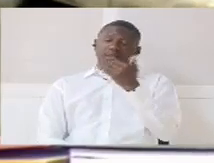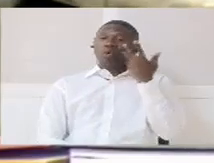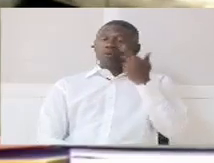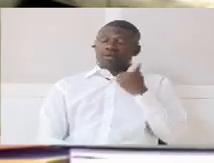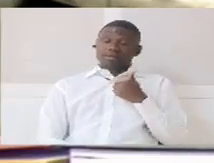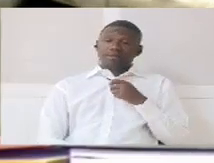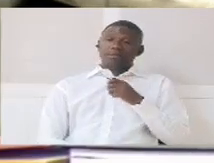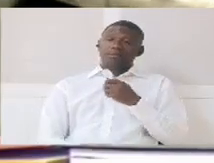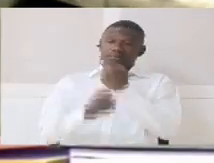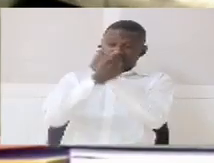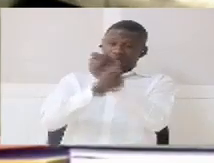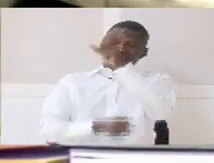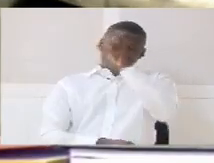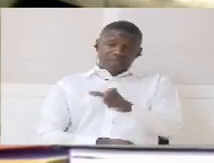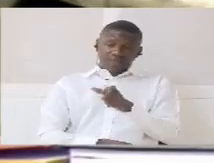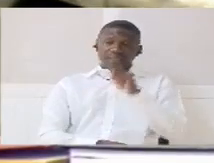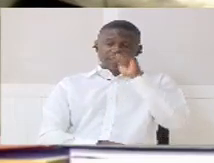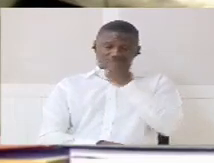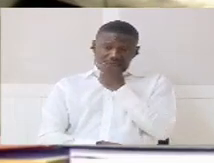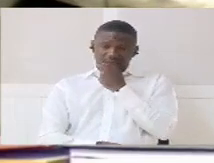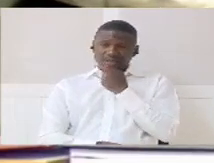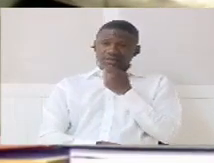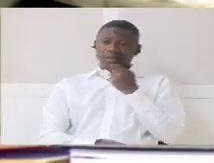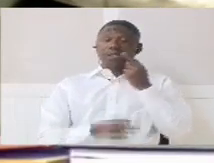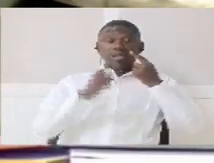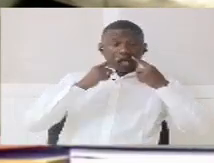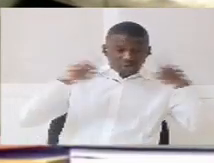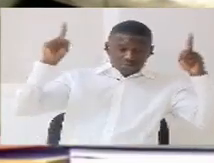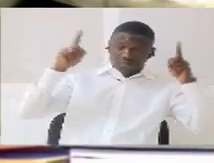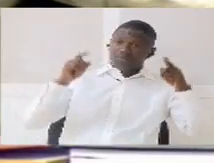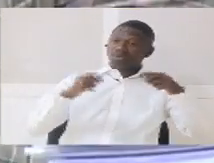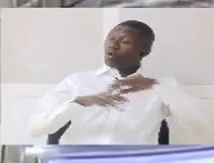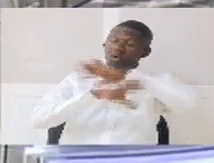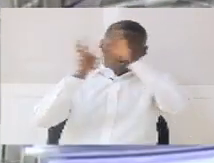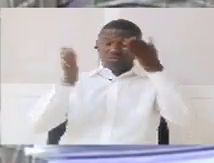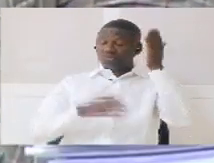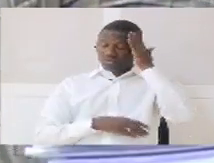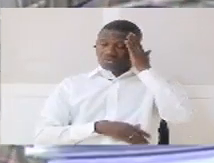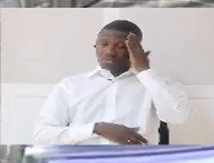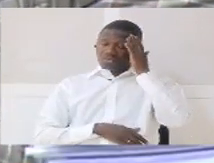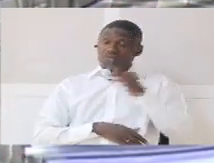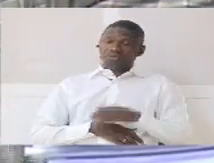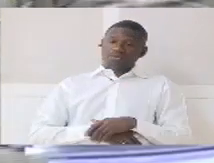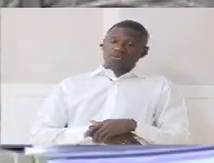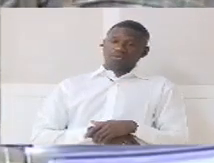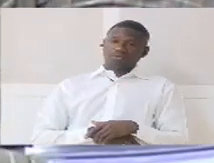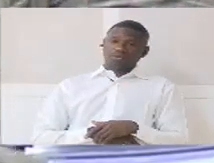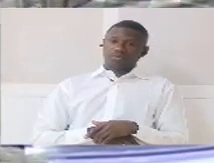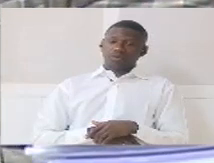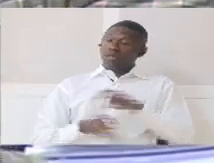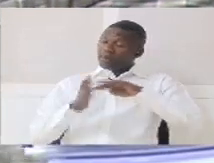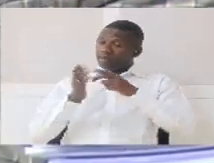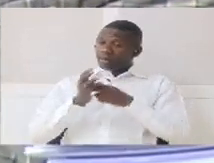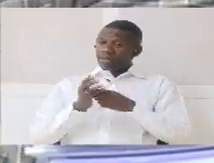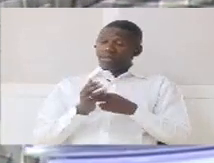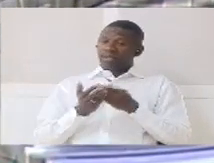ke circulate. News circulates. So, in a sense, it was common knowledge in the prisons that